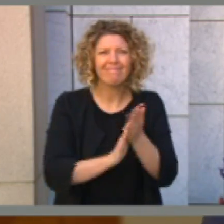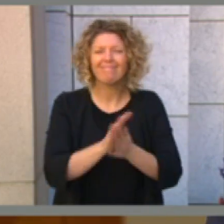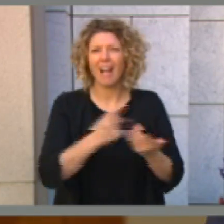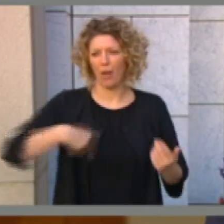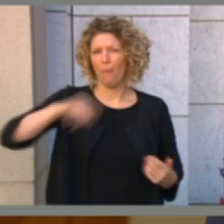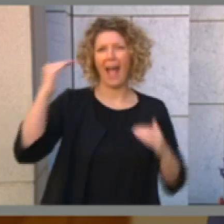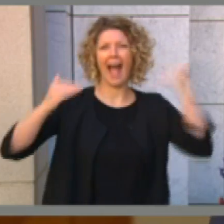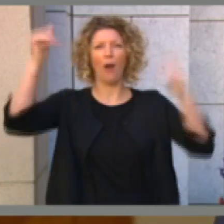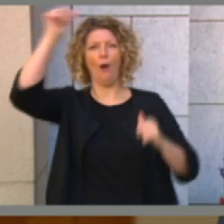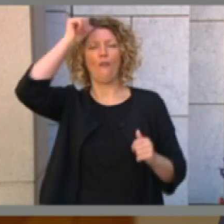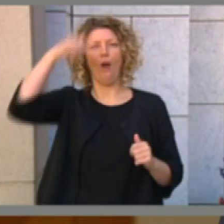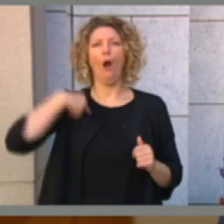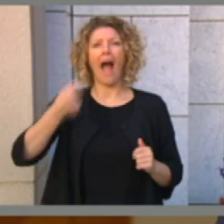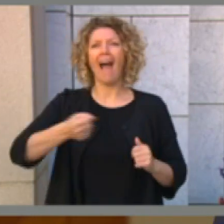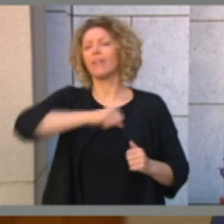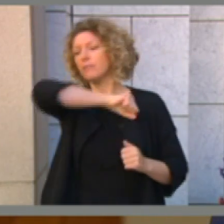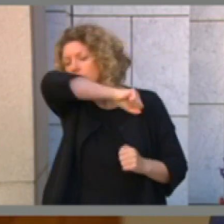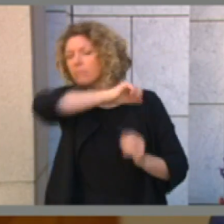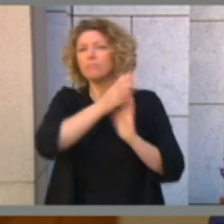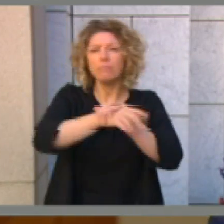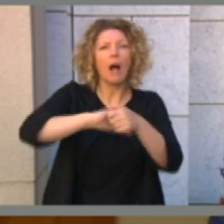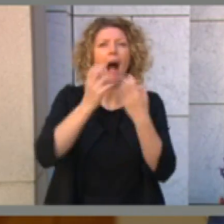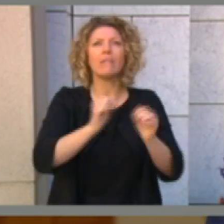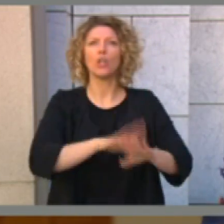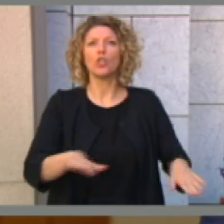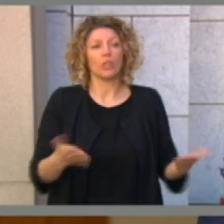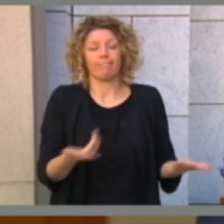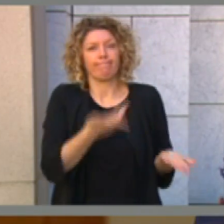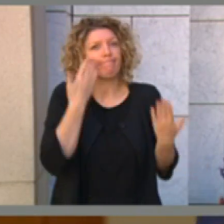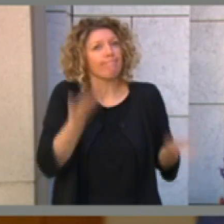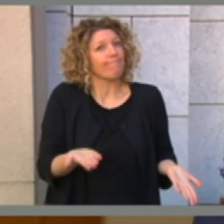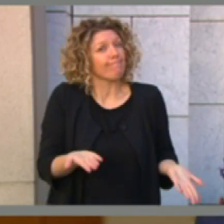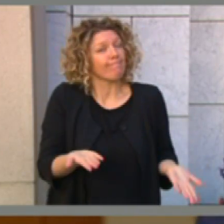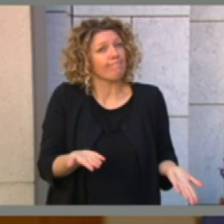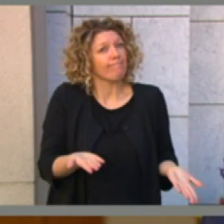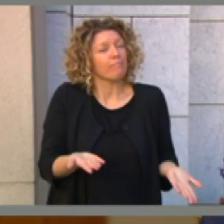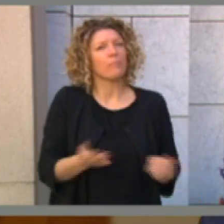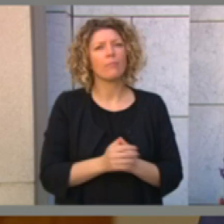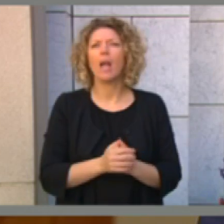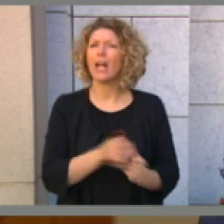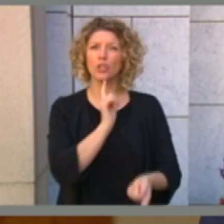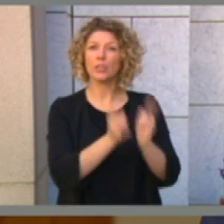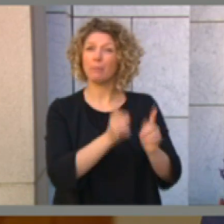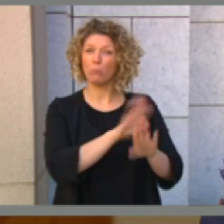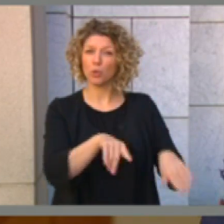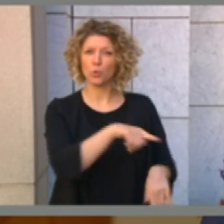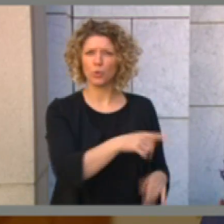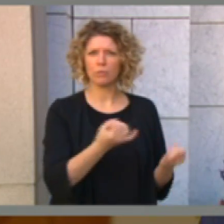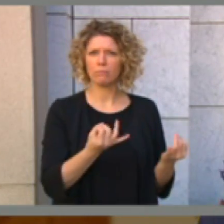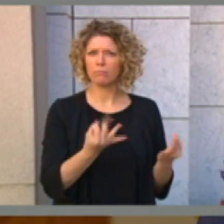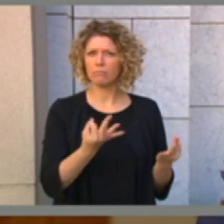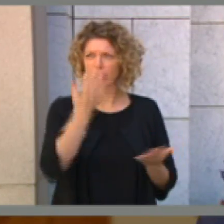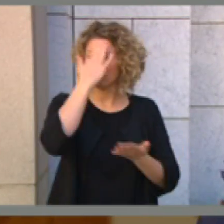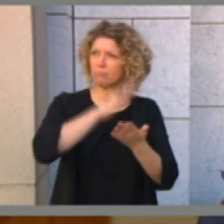will. Any parent will understand that. But also, children can be asymptomatic, and so there may be no knowledge of whether